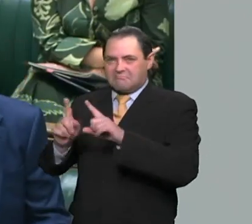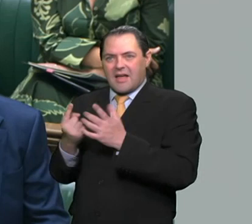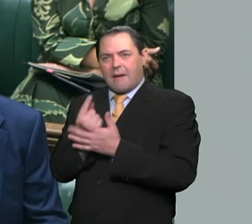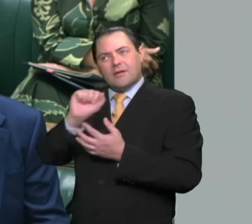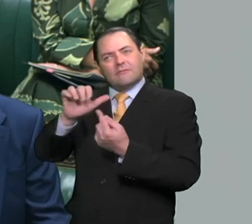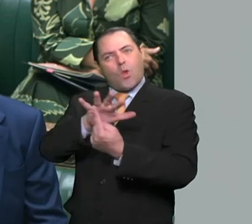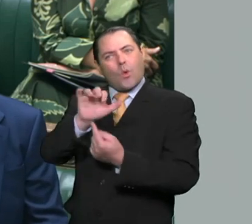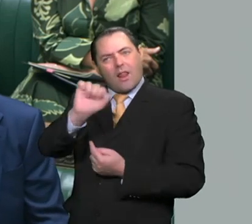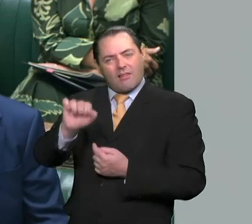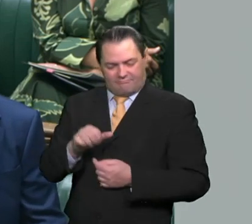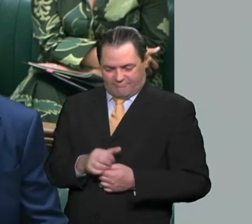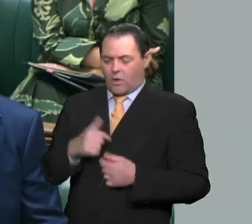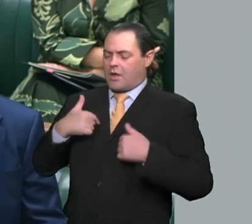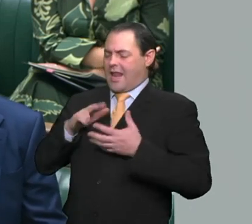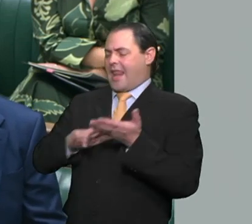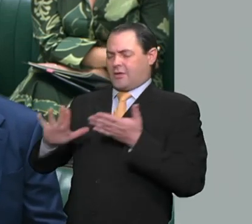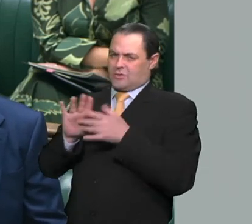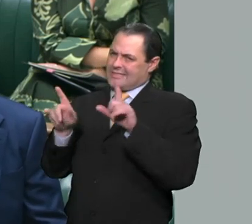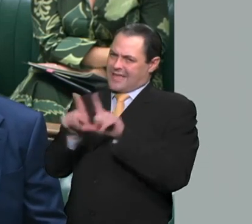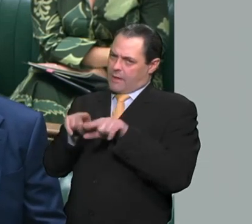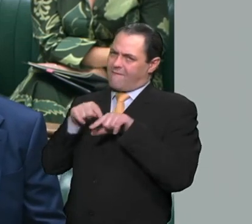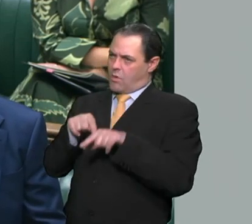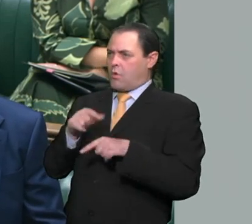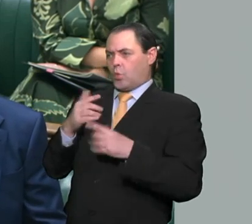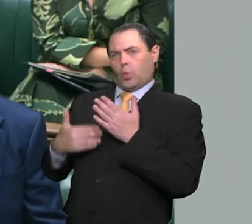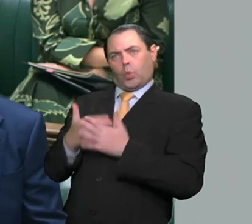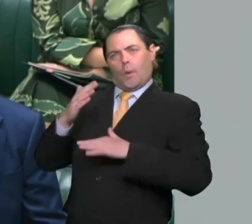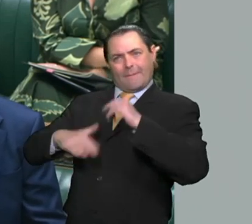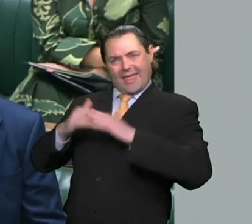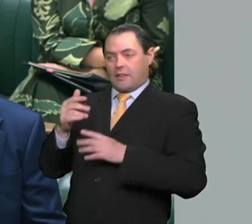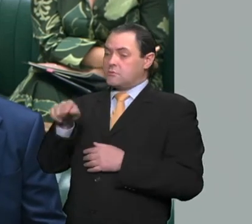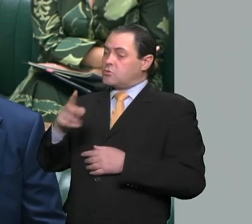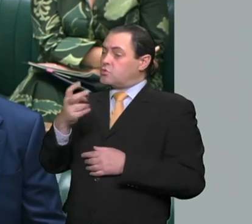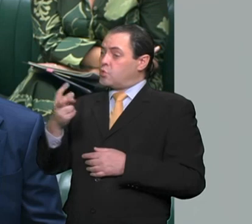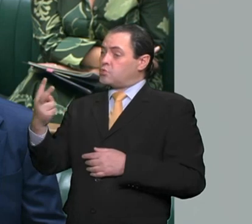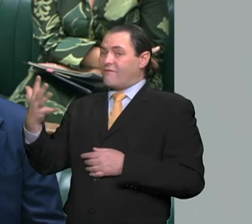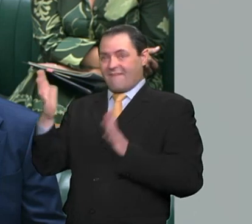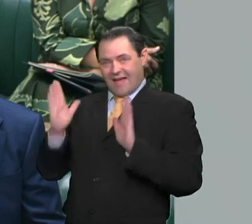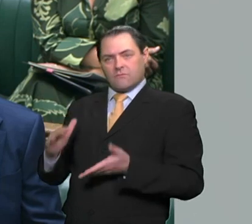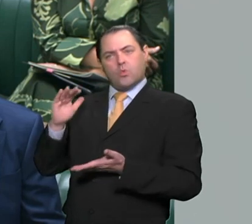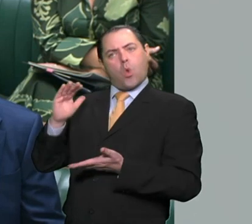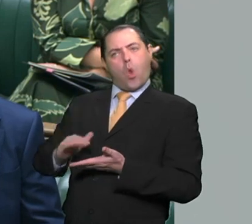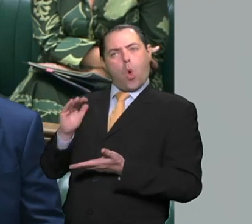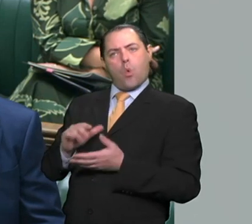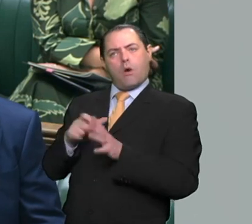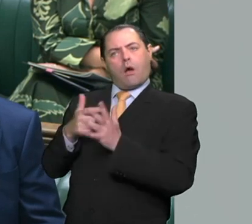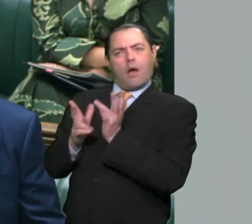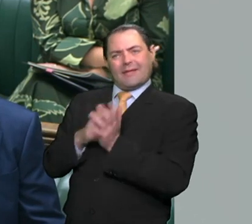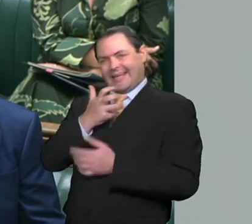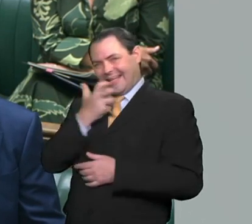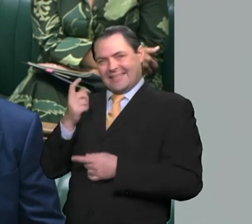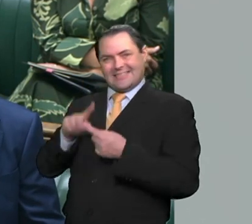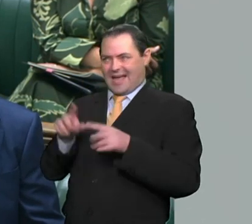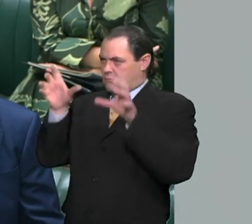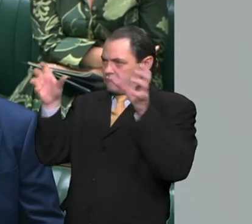We're backing that up at the national level, requiring all new build homes by 2025 to have low carbon heating and world-leading levels of